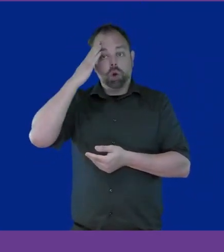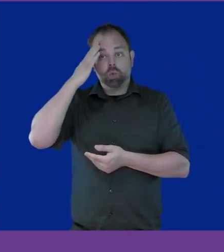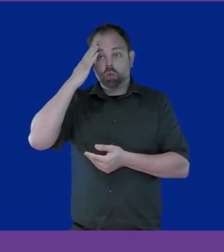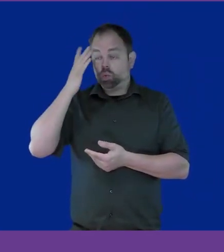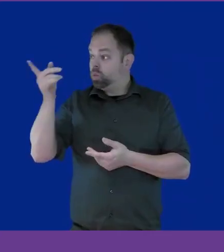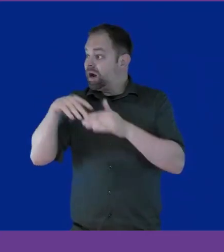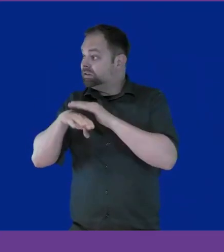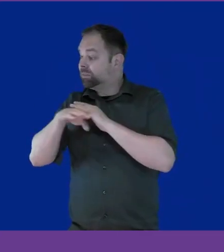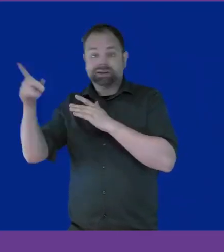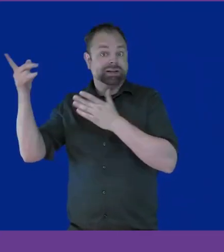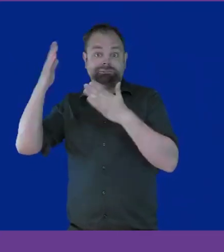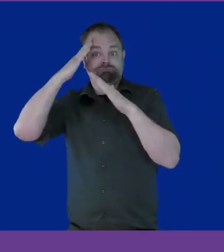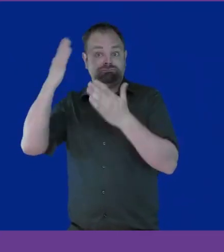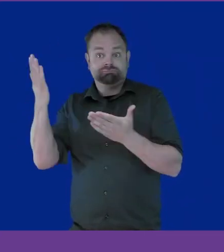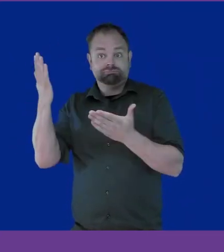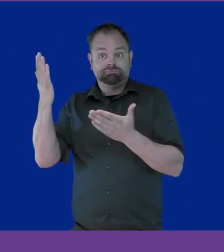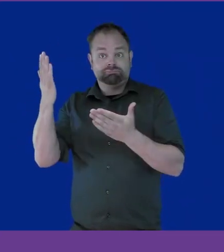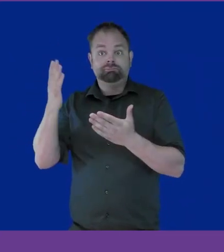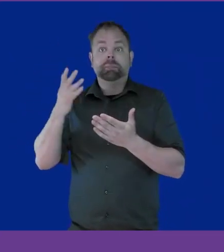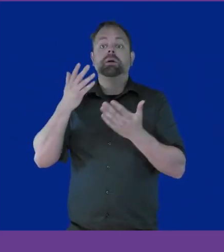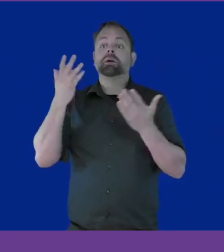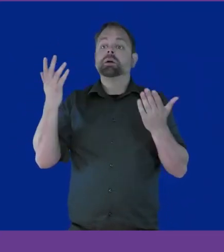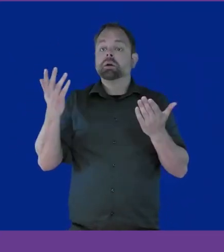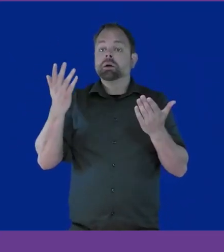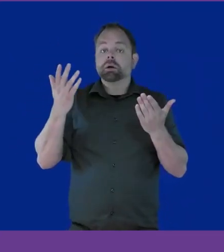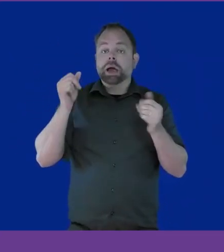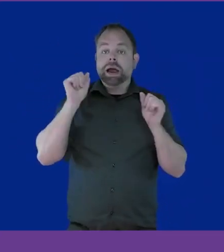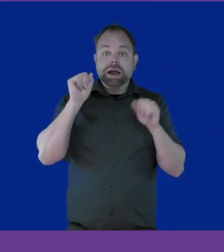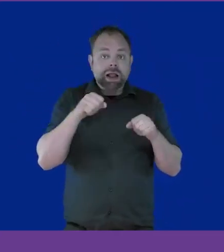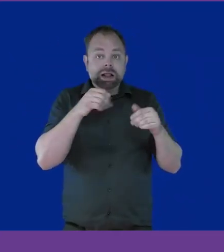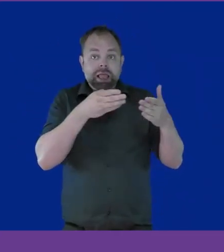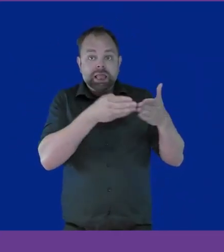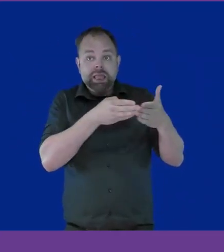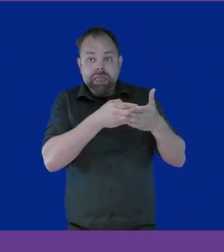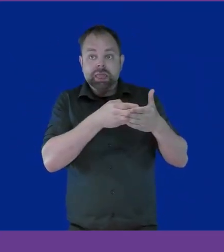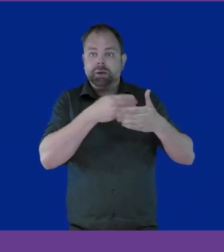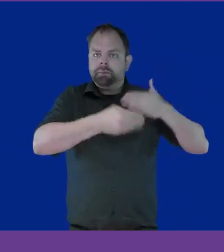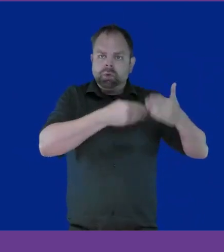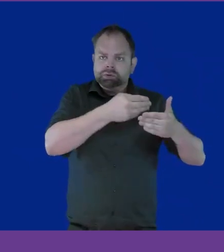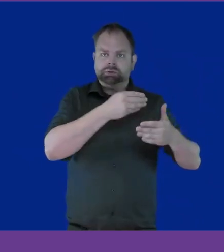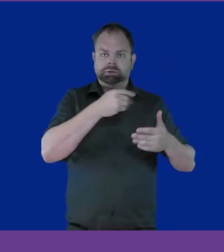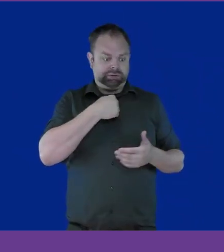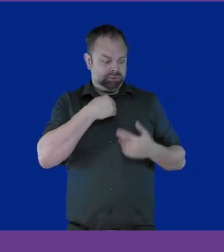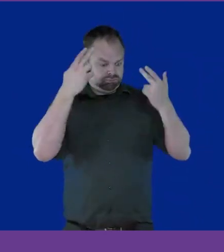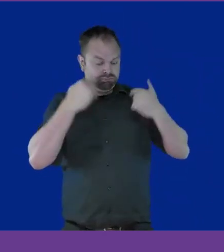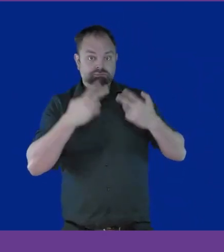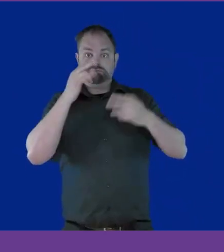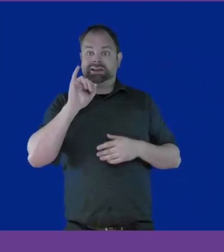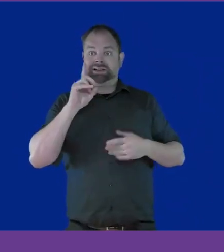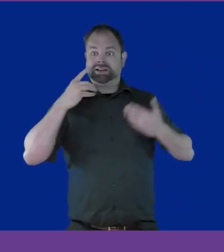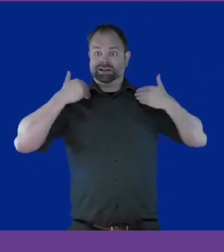Well, I think at the core of the change, sorry. I think at the core of